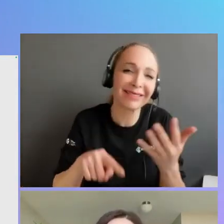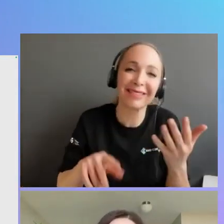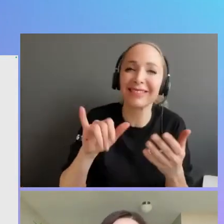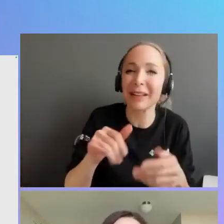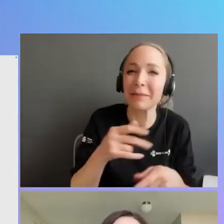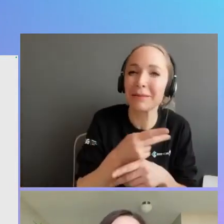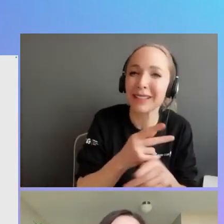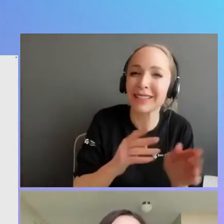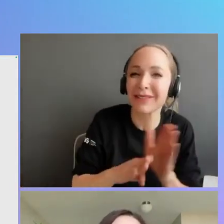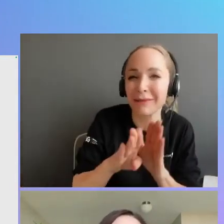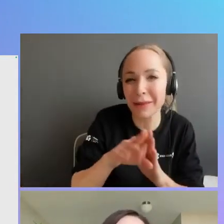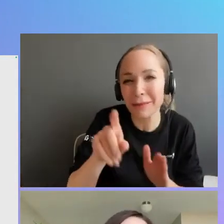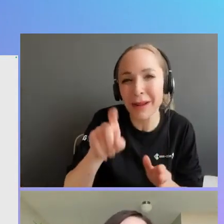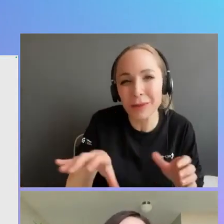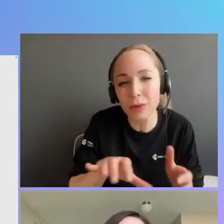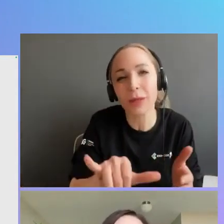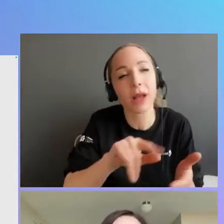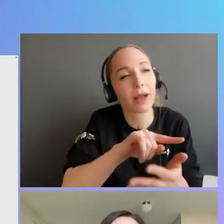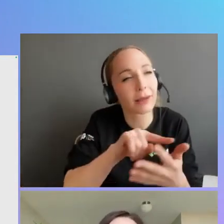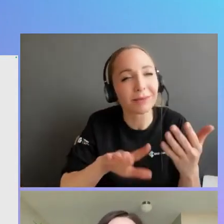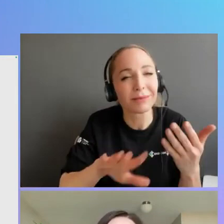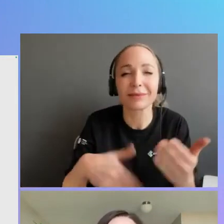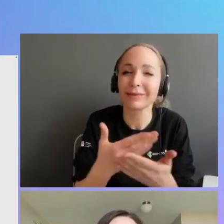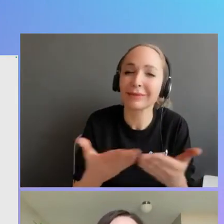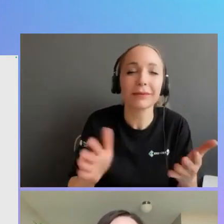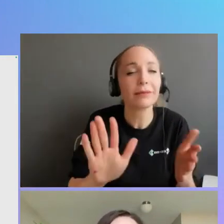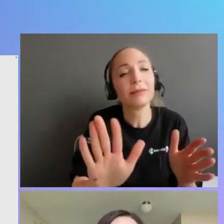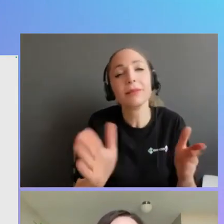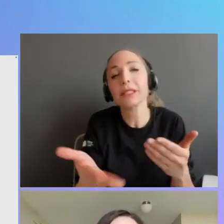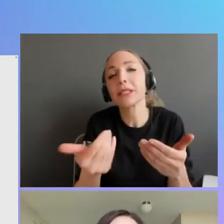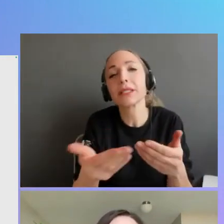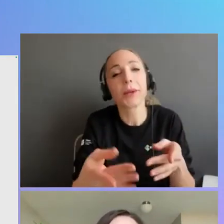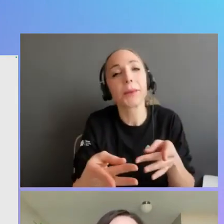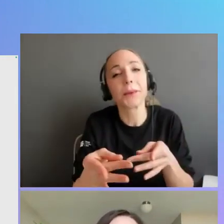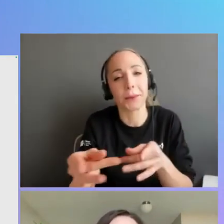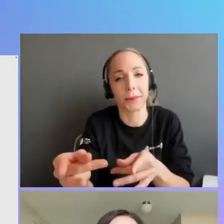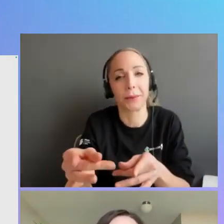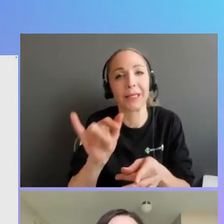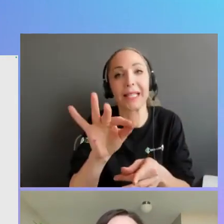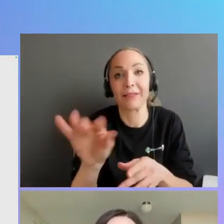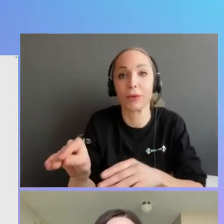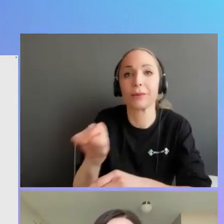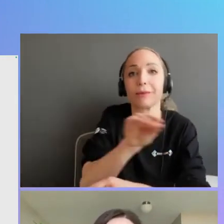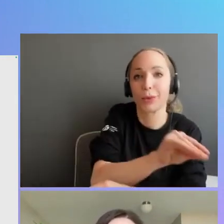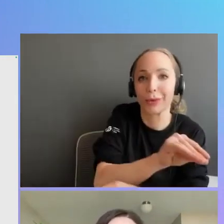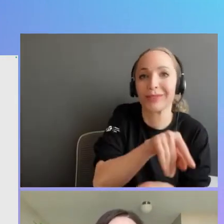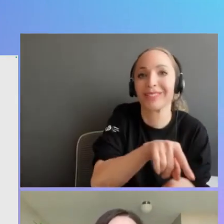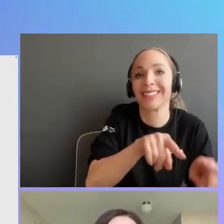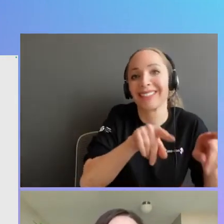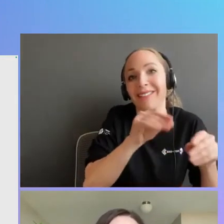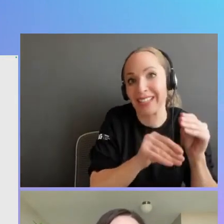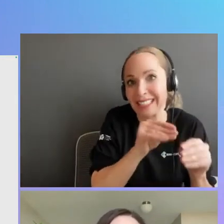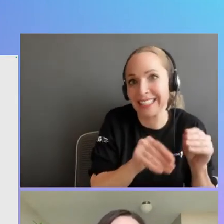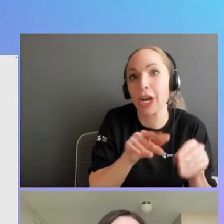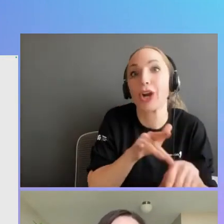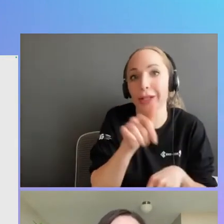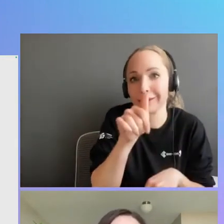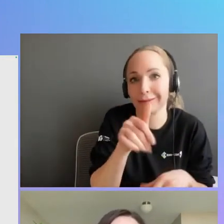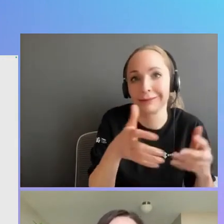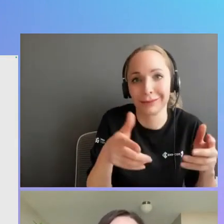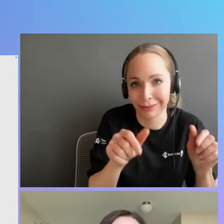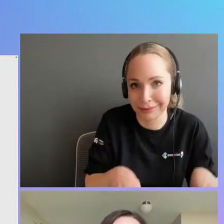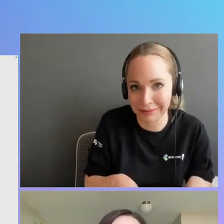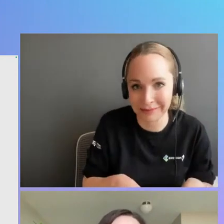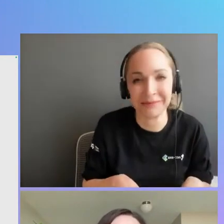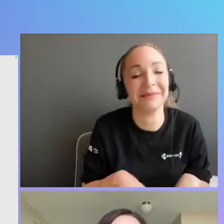process can be streamlined if you move the fixing as far left as possible. And then to take that even one step further, this